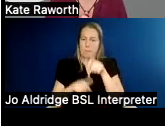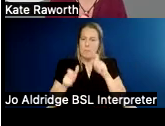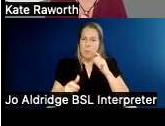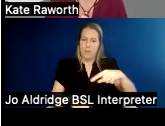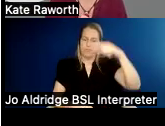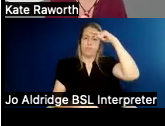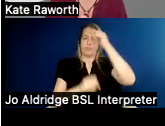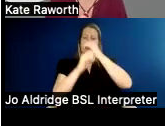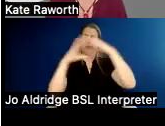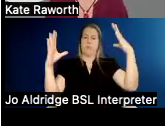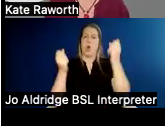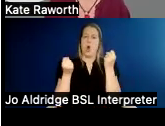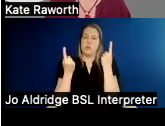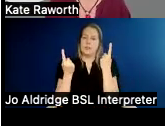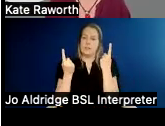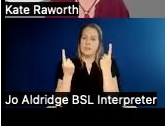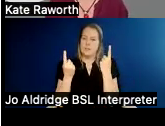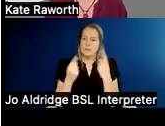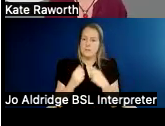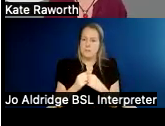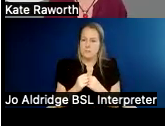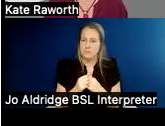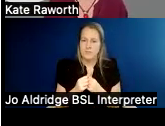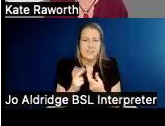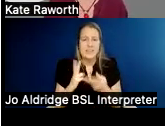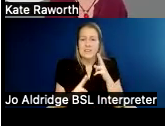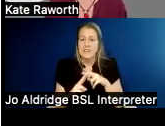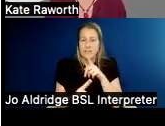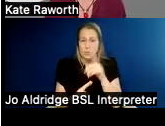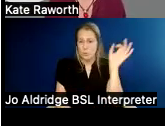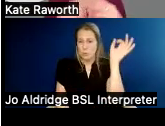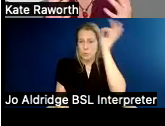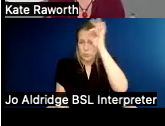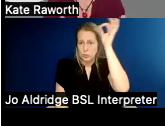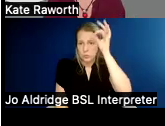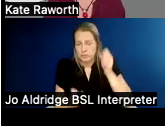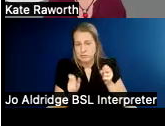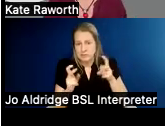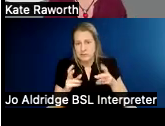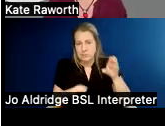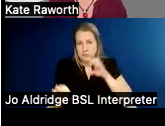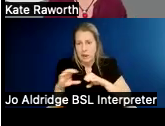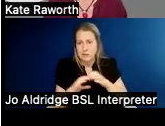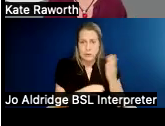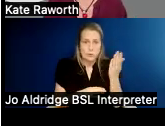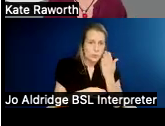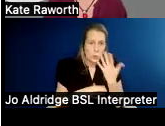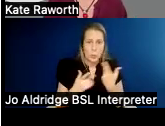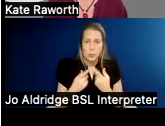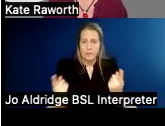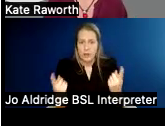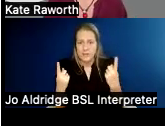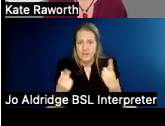me, never learned Earth system science at school or university. So this was a big game of catch up to start